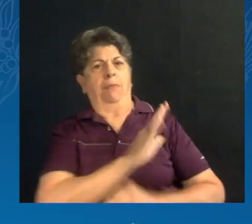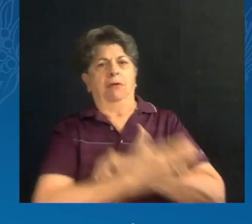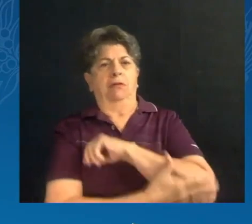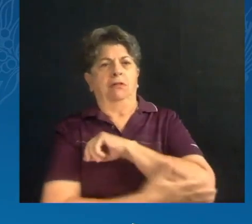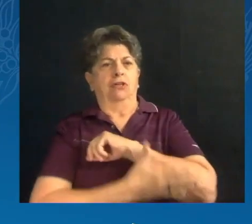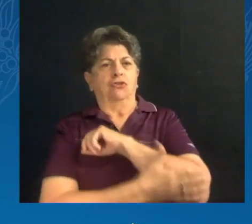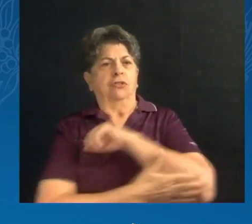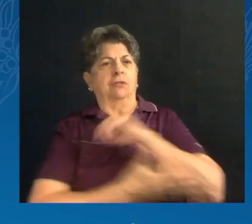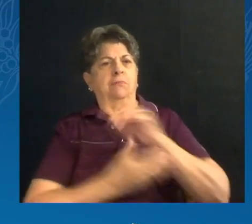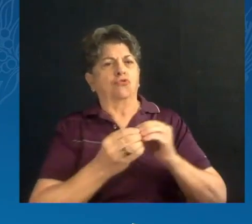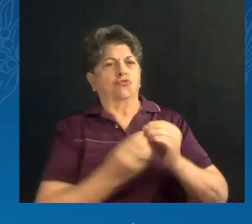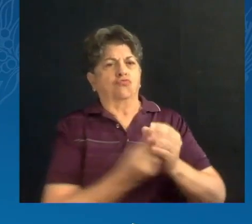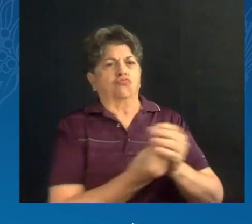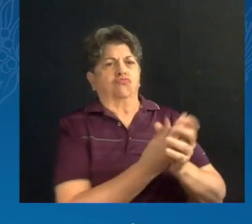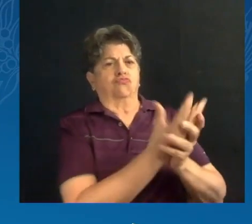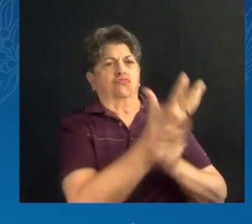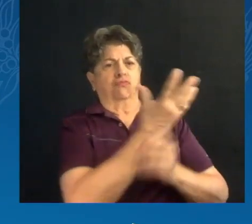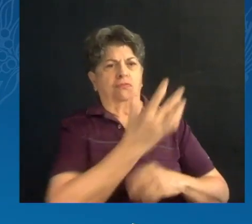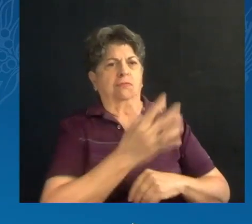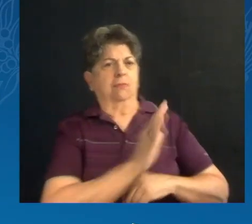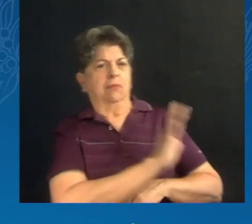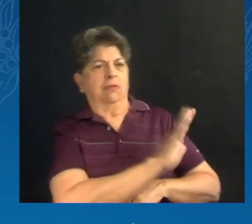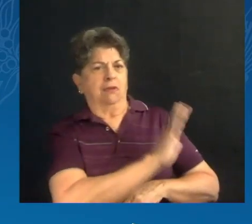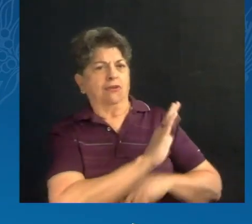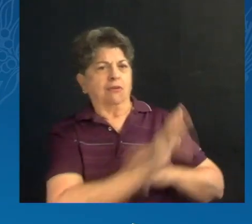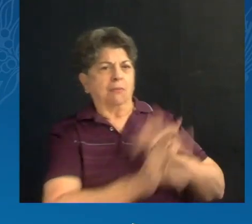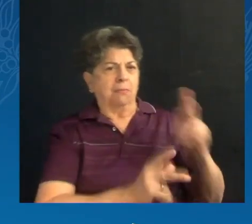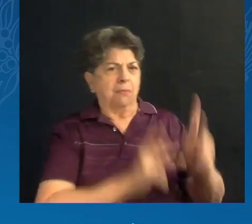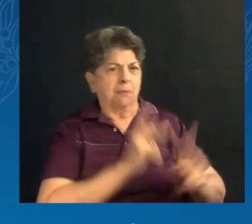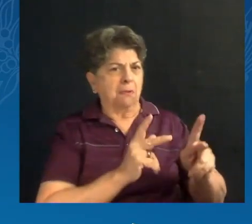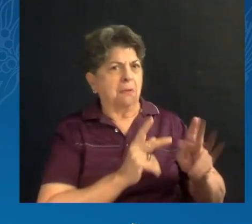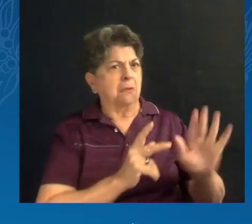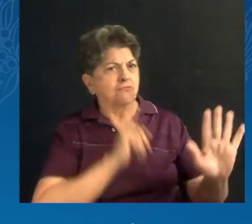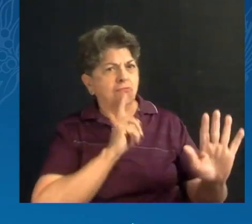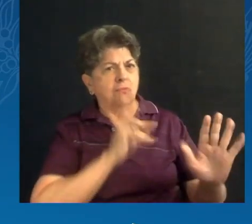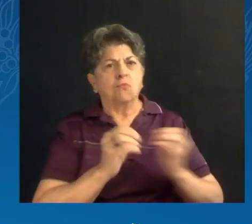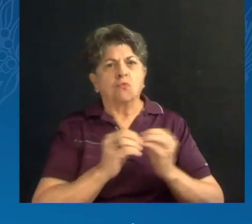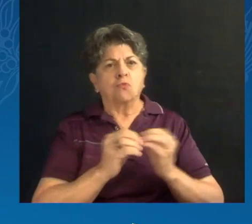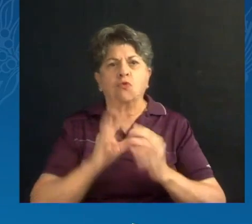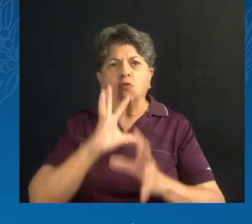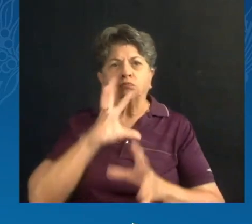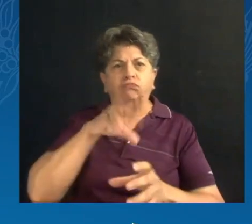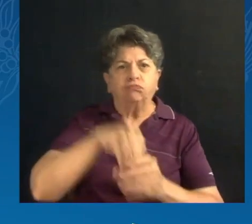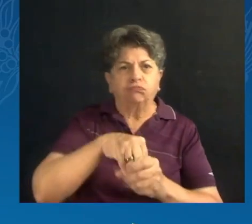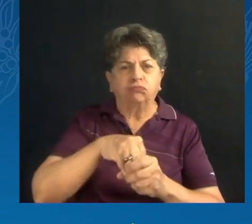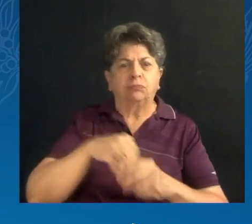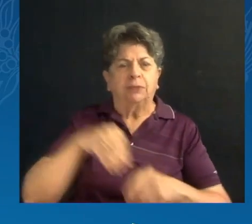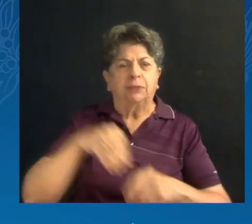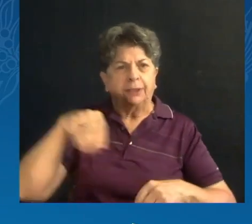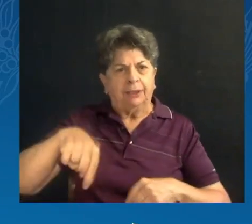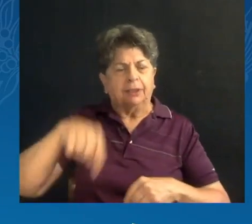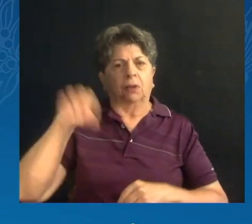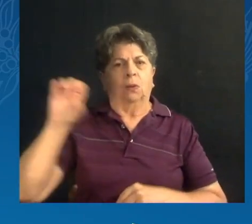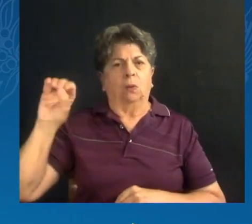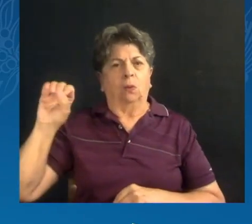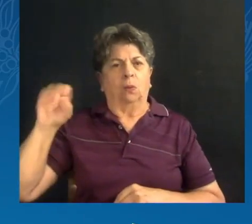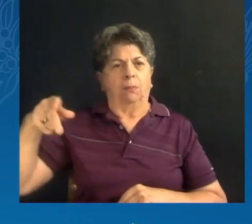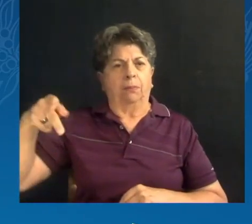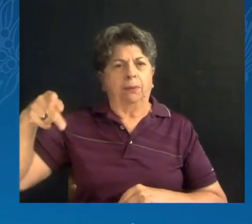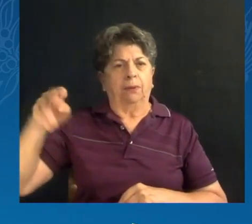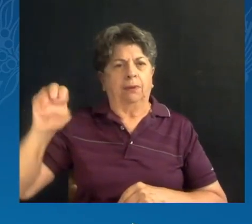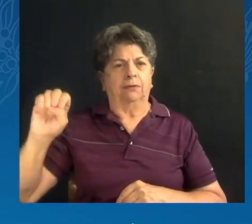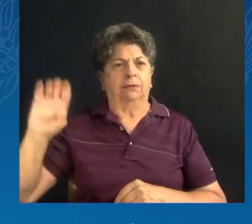the future of the Indo-Pacific. As a proud Pacific power, it is in our vital interest to promote